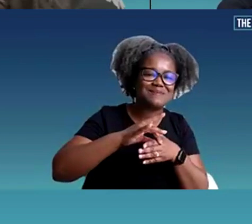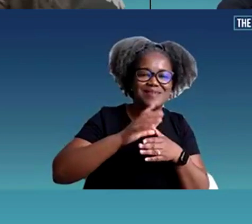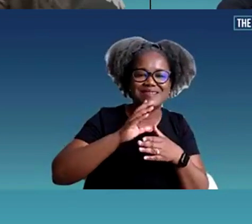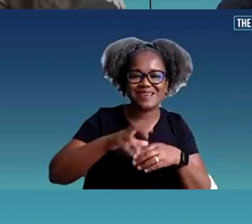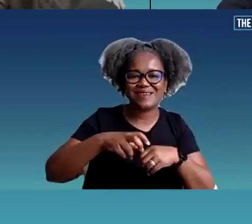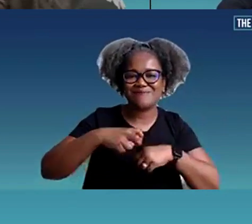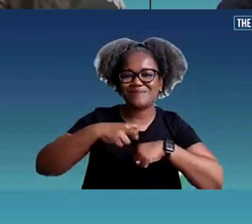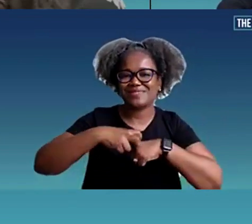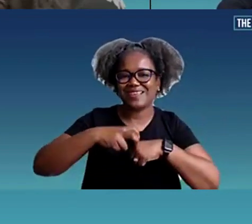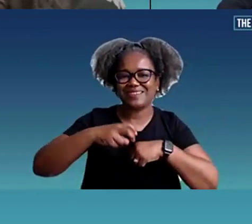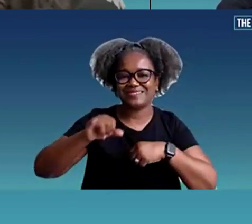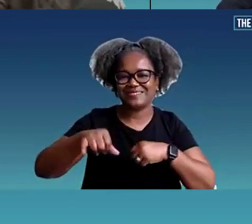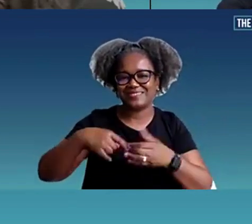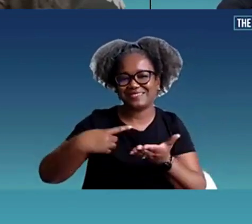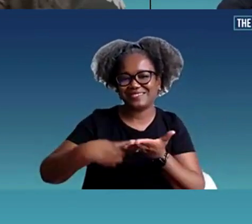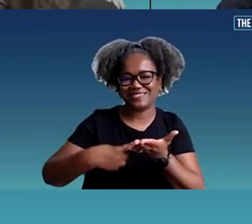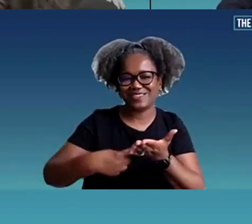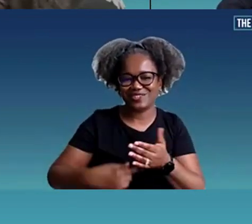conversation.